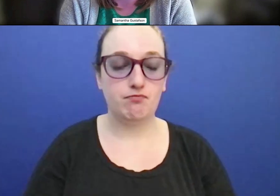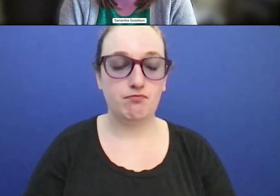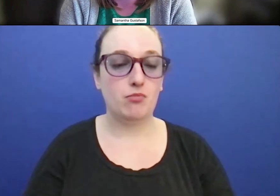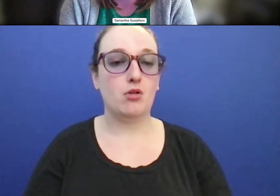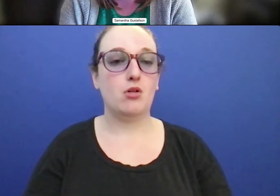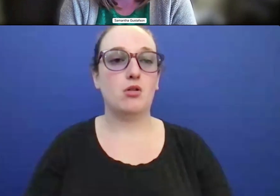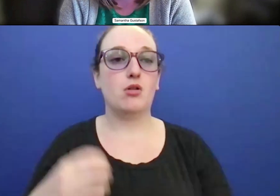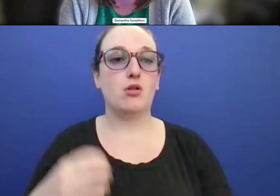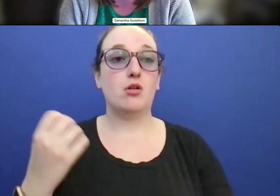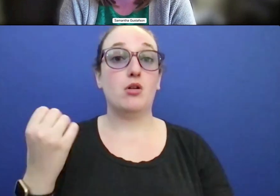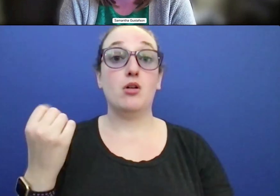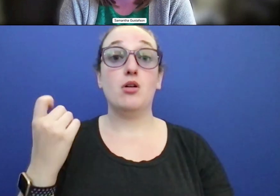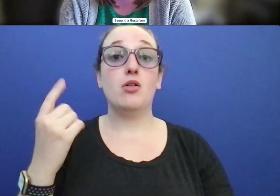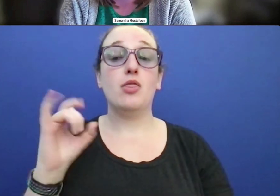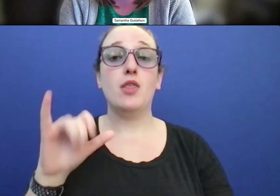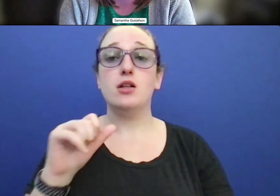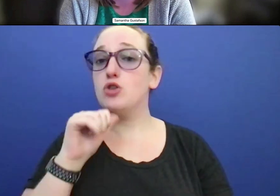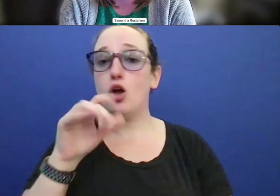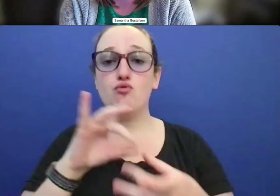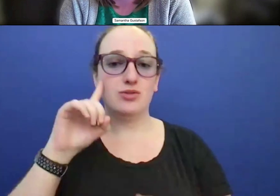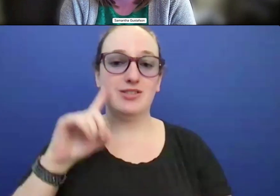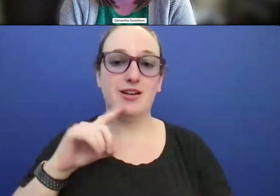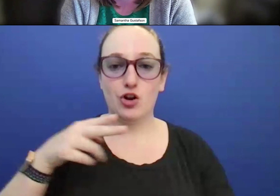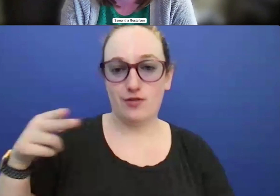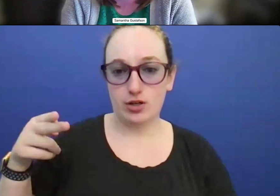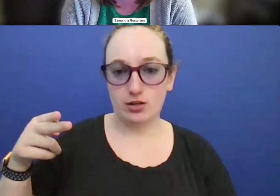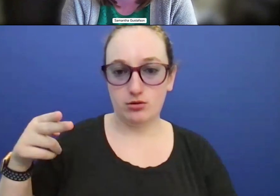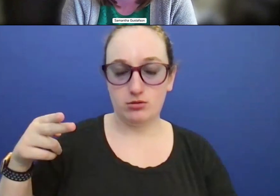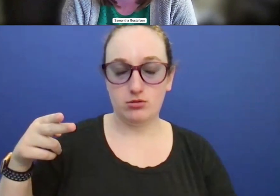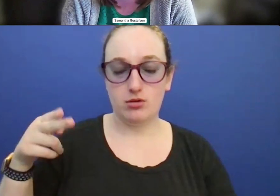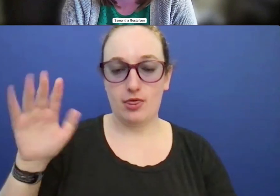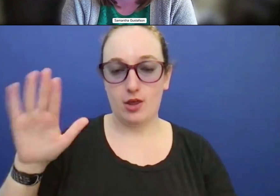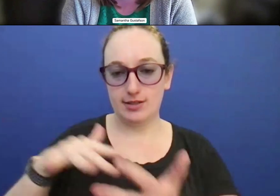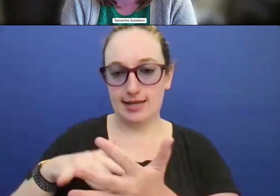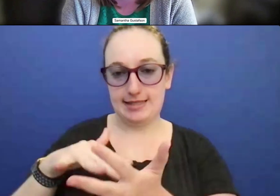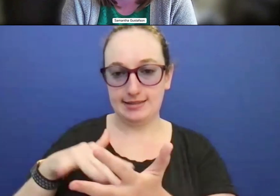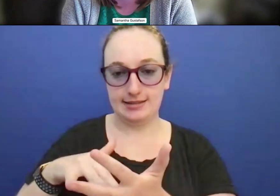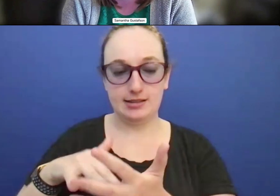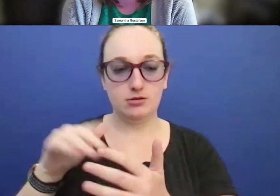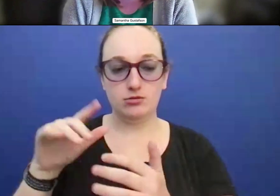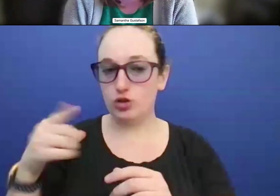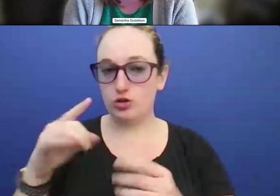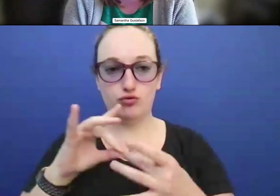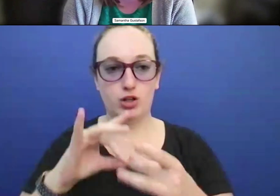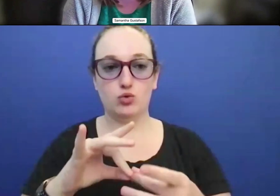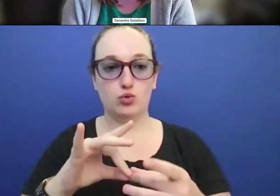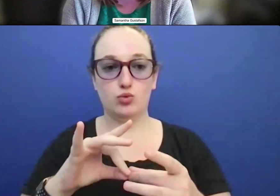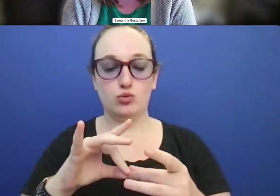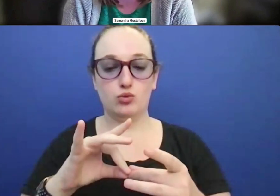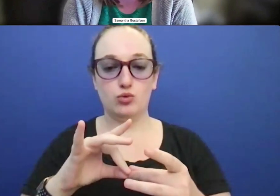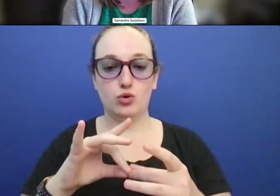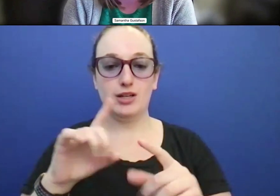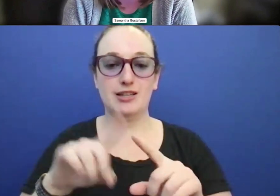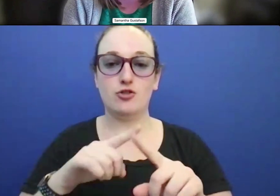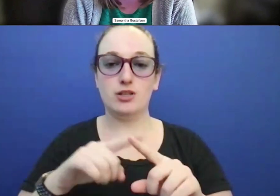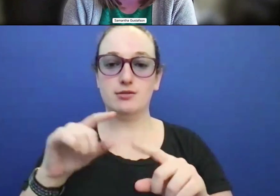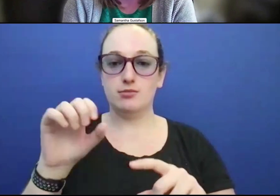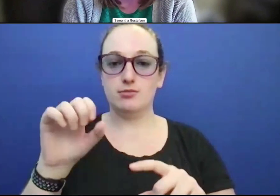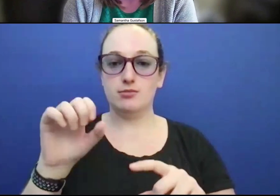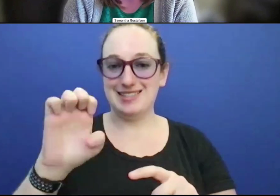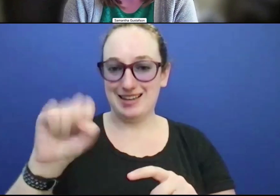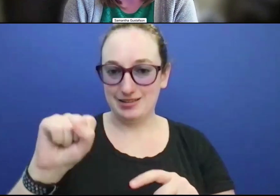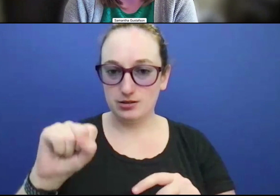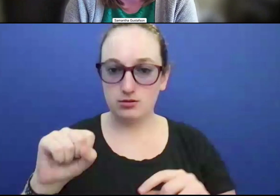of it doesn't have anything to do with the deaf and hard of hearing population. They're really more looking at differences in socioeconomic